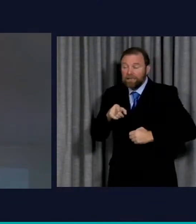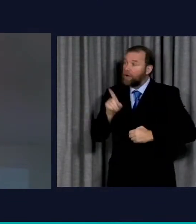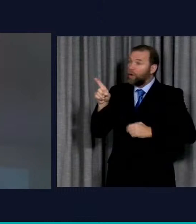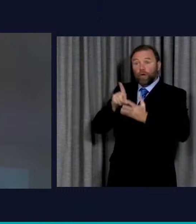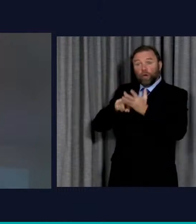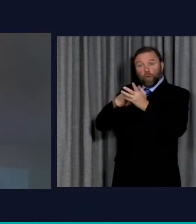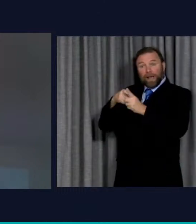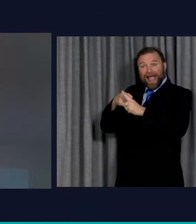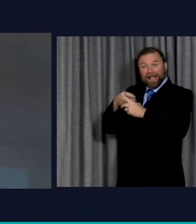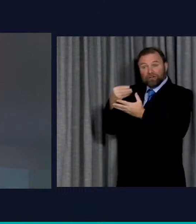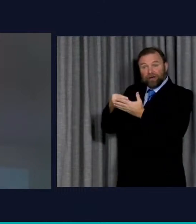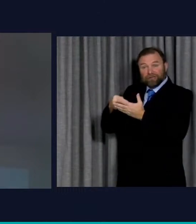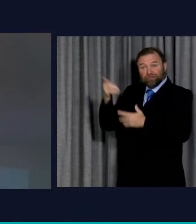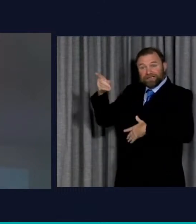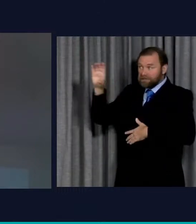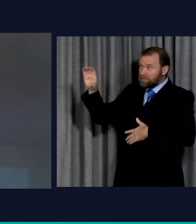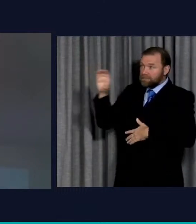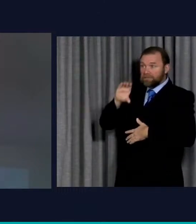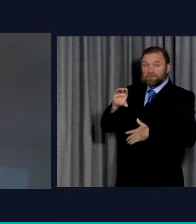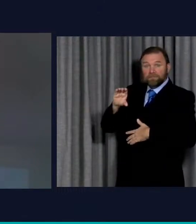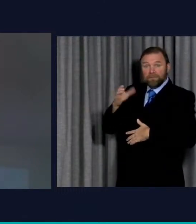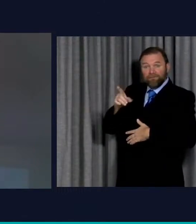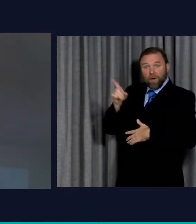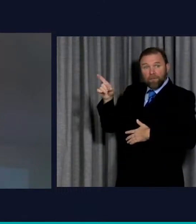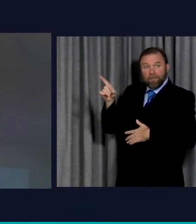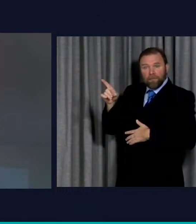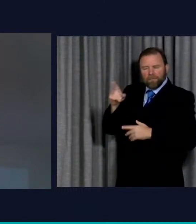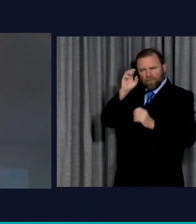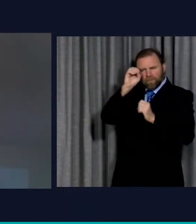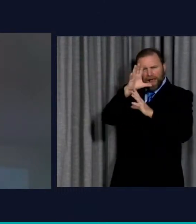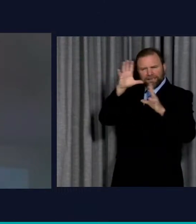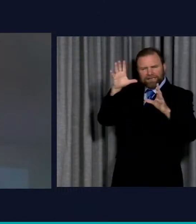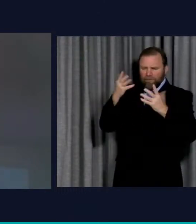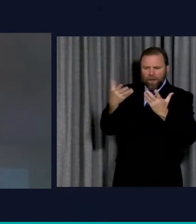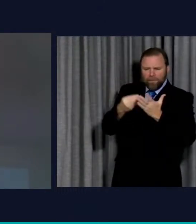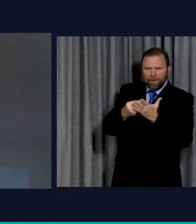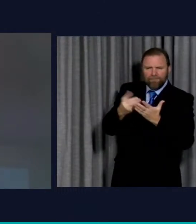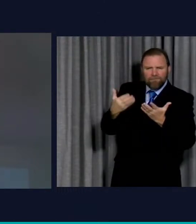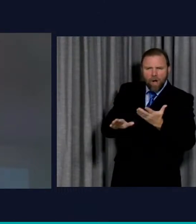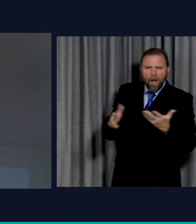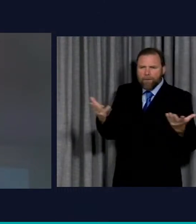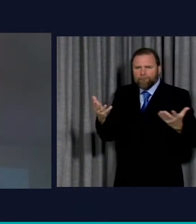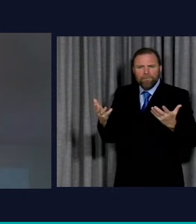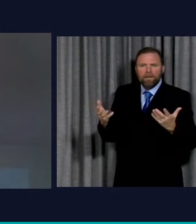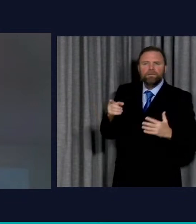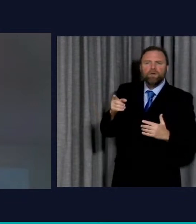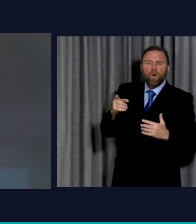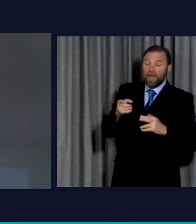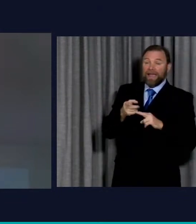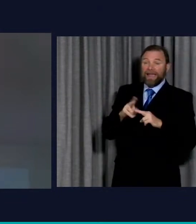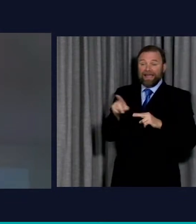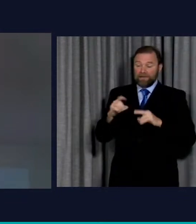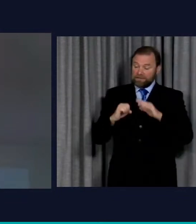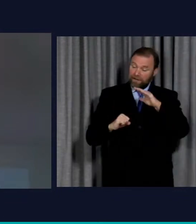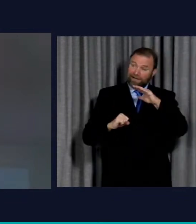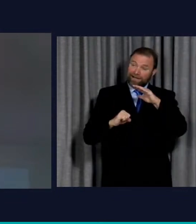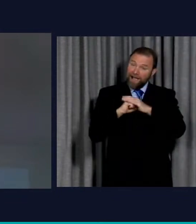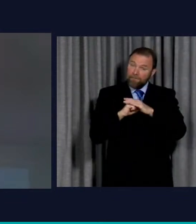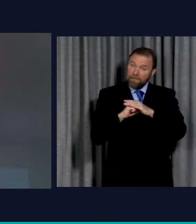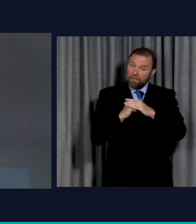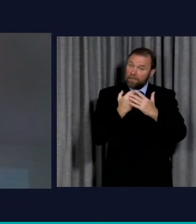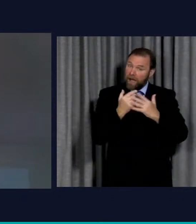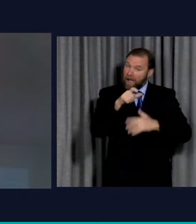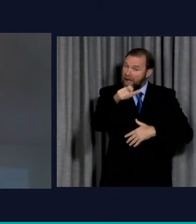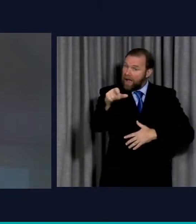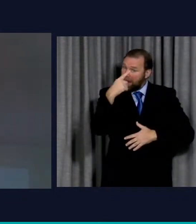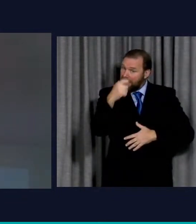Treasury footed any of this money? It would be good to get an idea of where that money has come from, and if there's a cap on how much venues